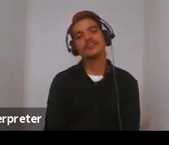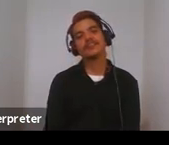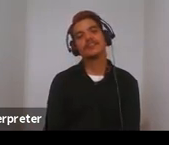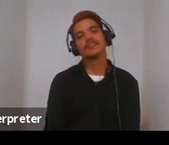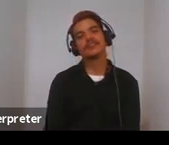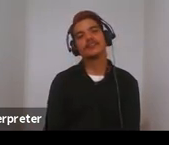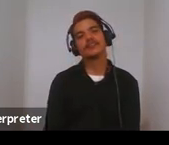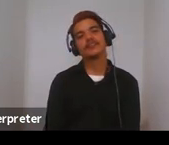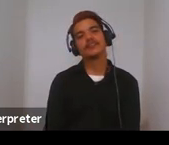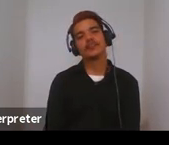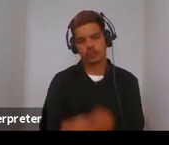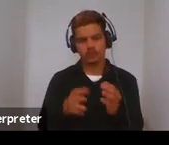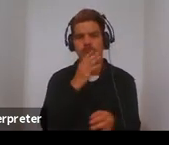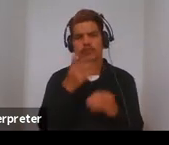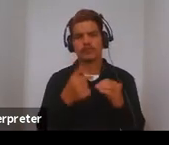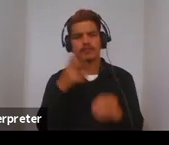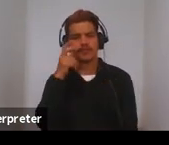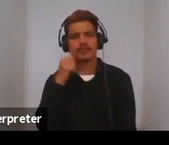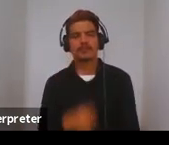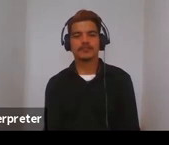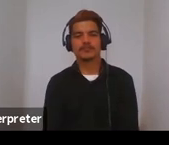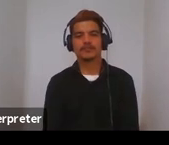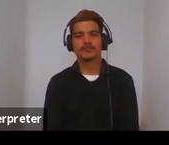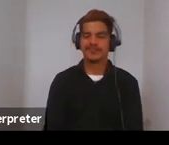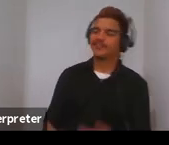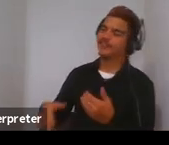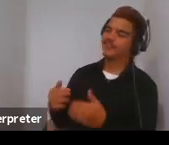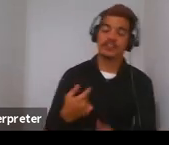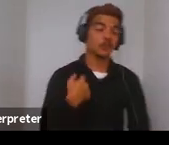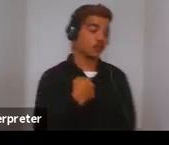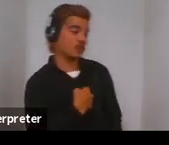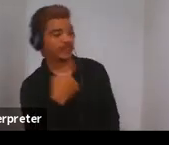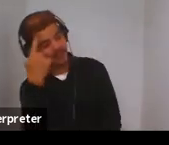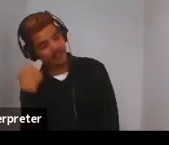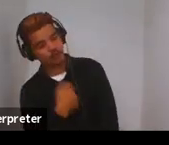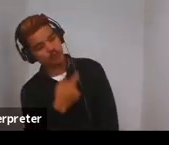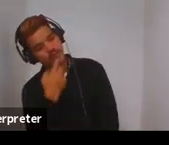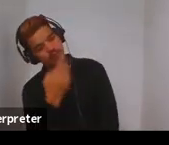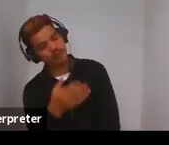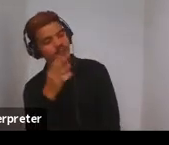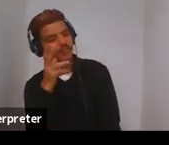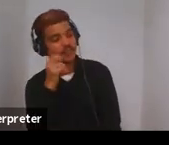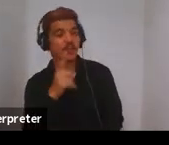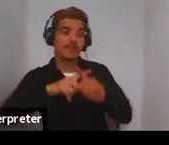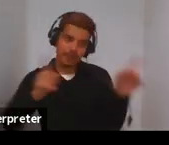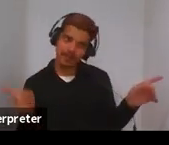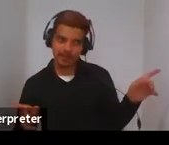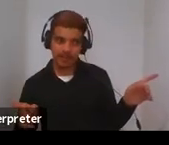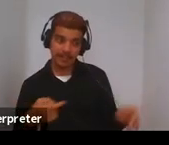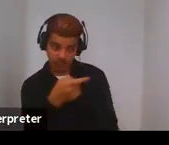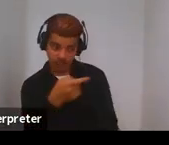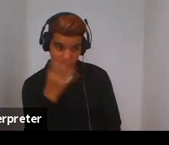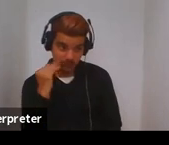So let's talk about listening. It's easy. We all think we're good listeners, but have you ever done